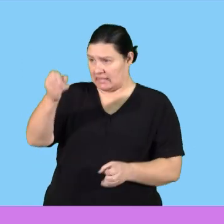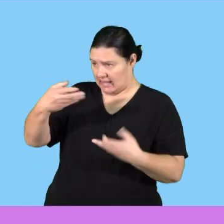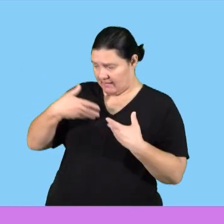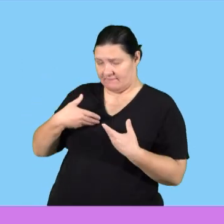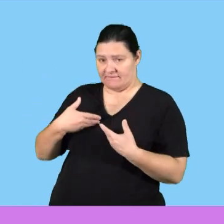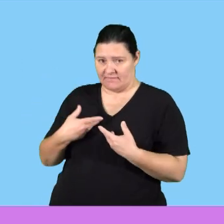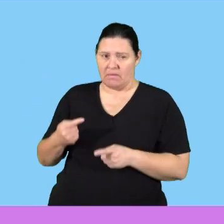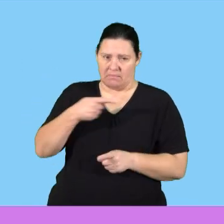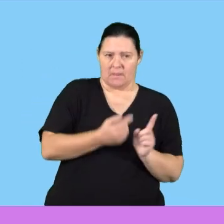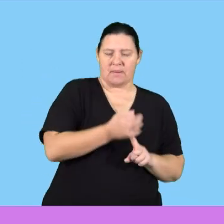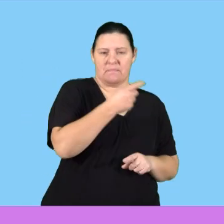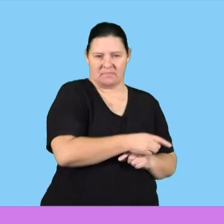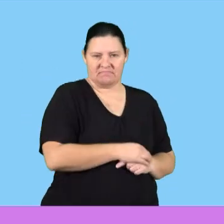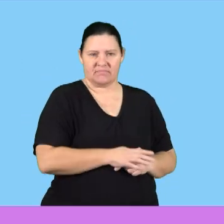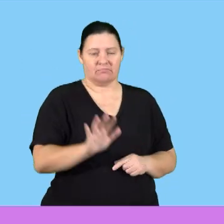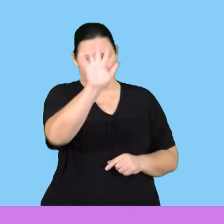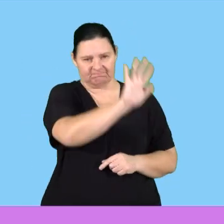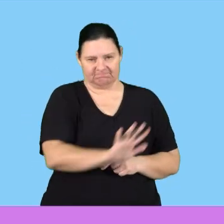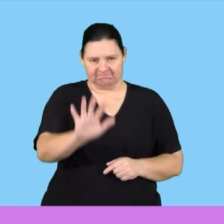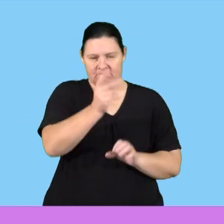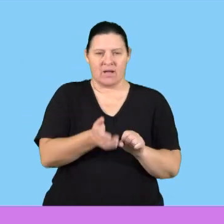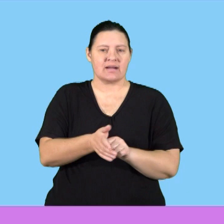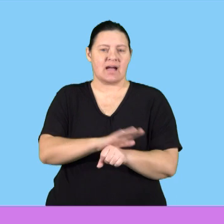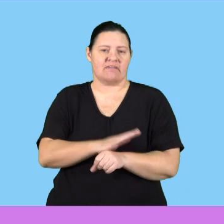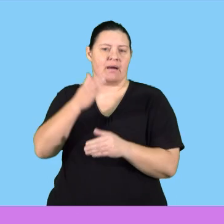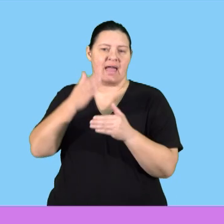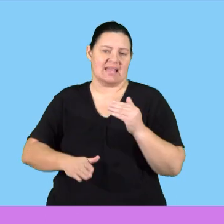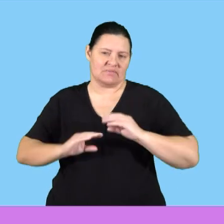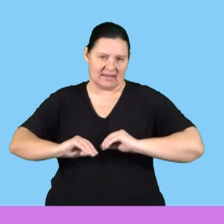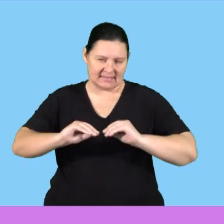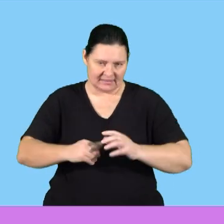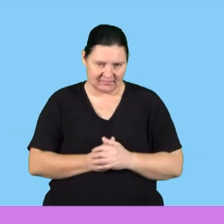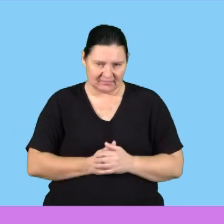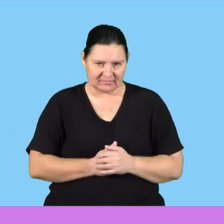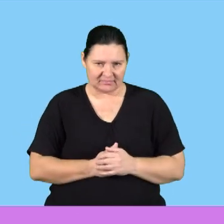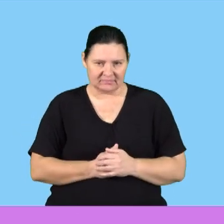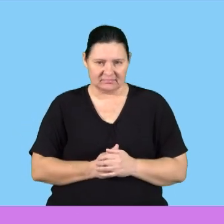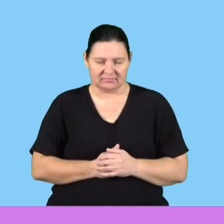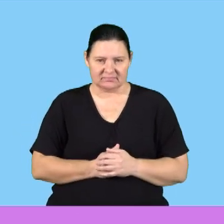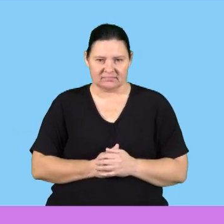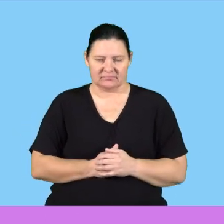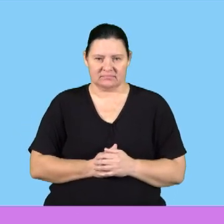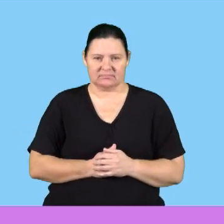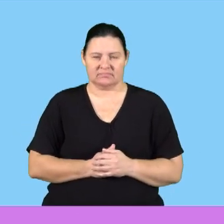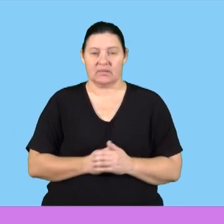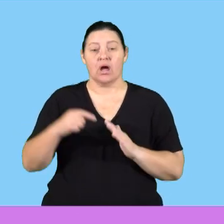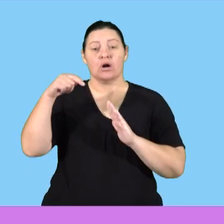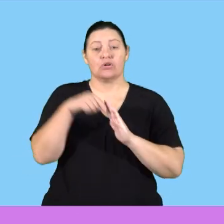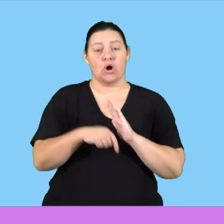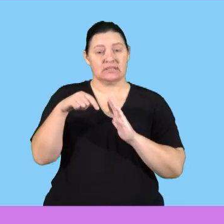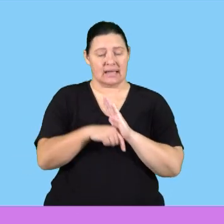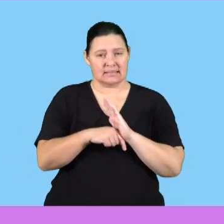given percentage. So this is all what we need to cover by the end of this lesson.